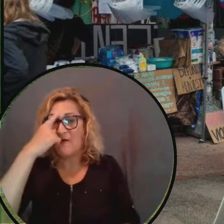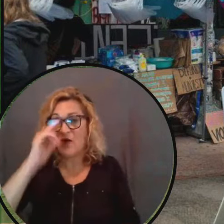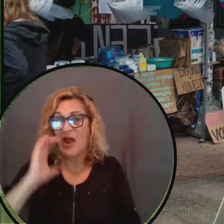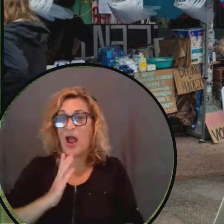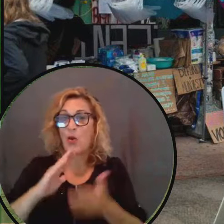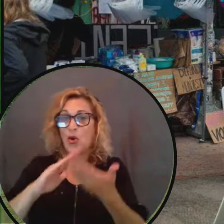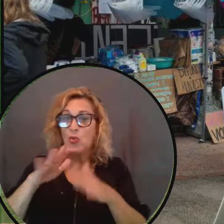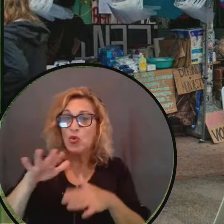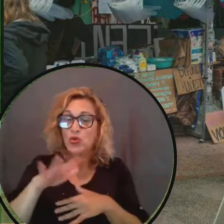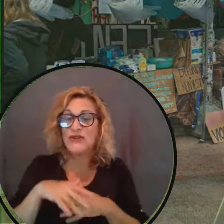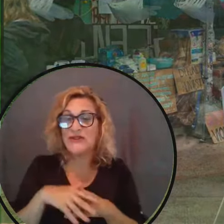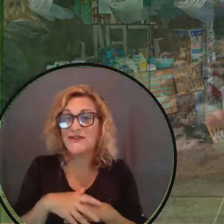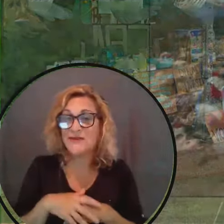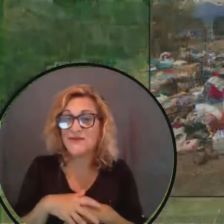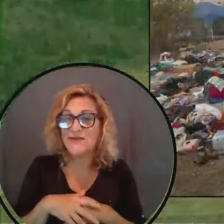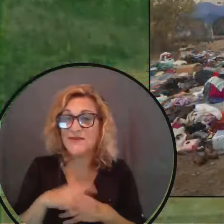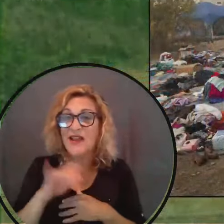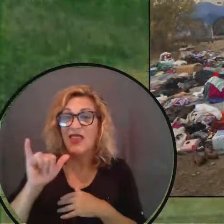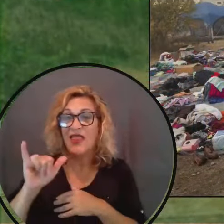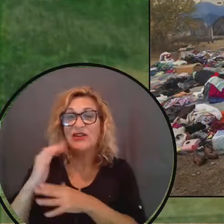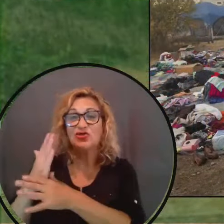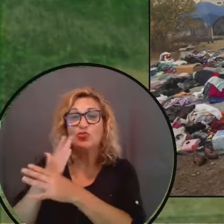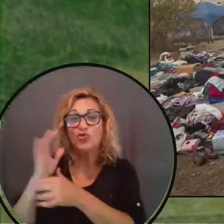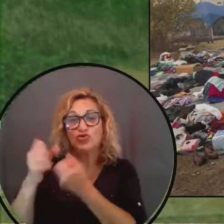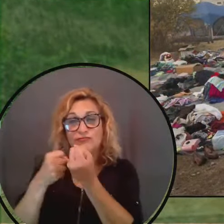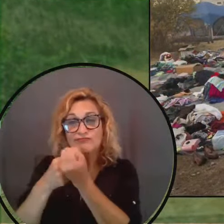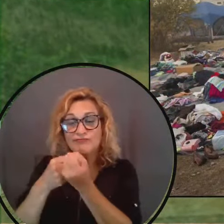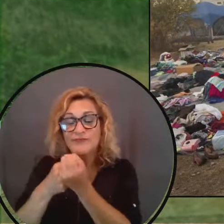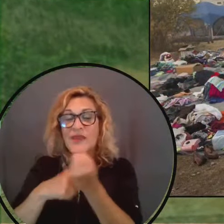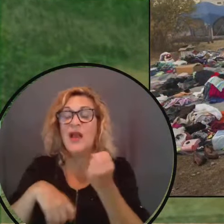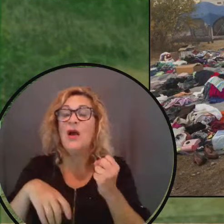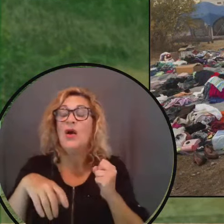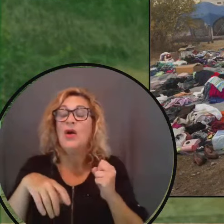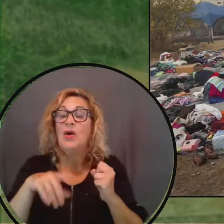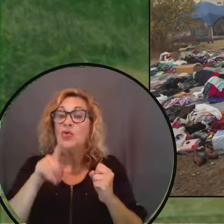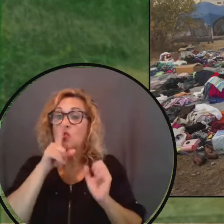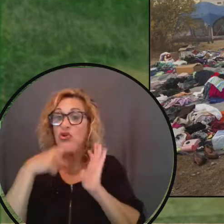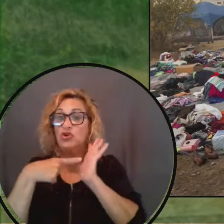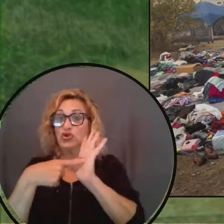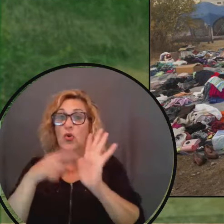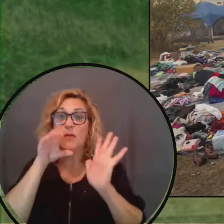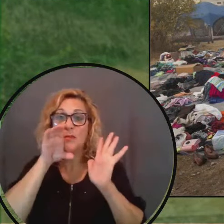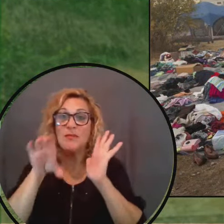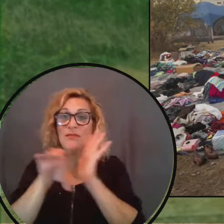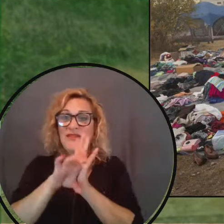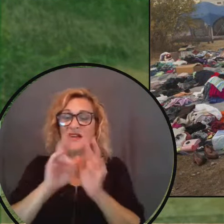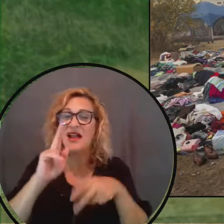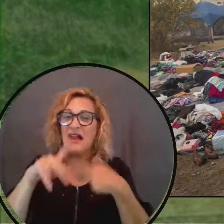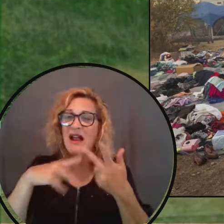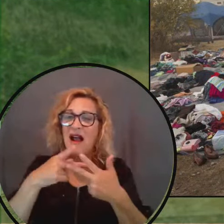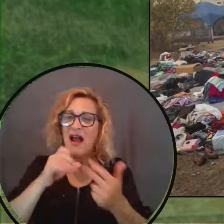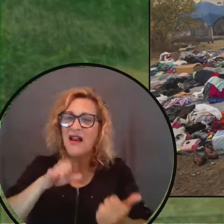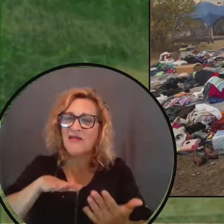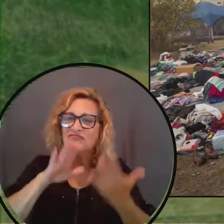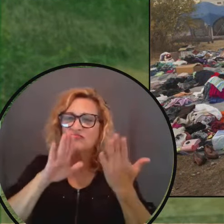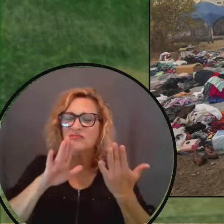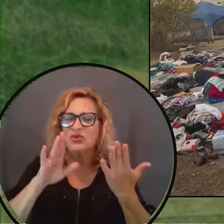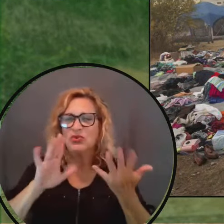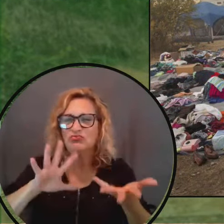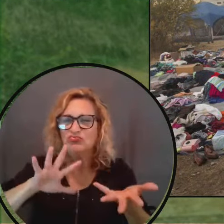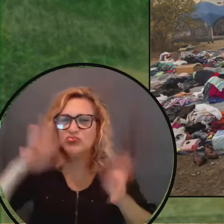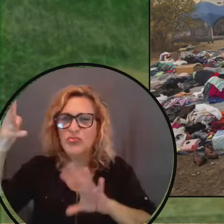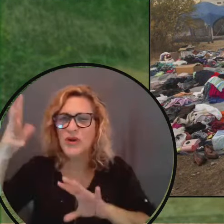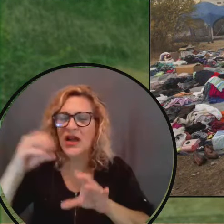that. Next slide. I also wanted to share images, of course, of the kinds of disasters we're facing in the global